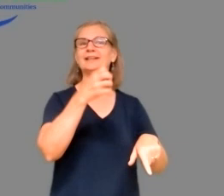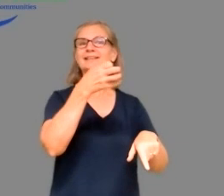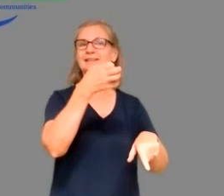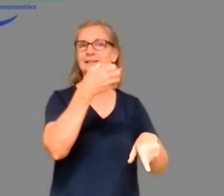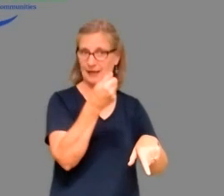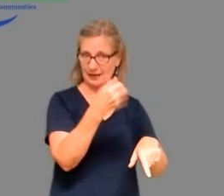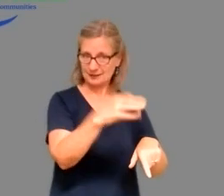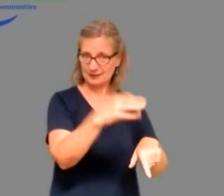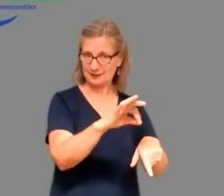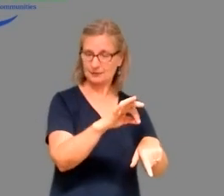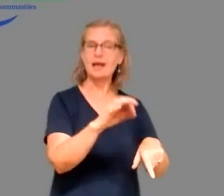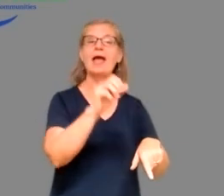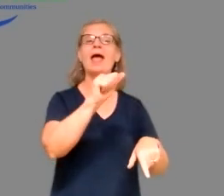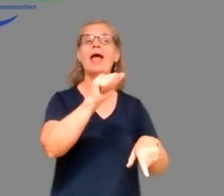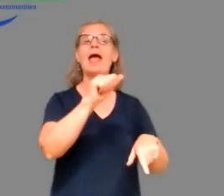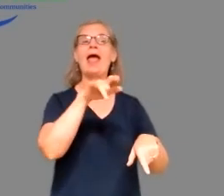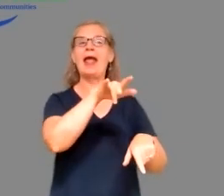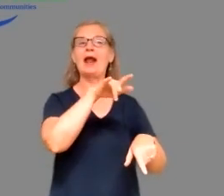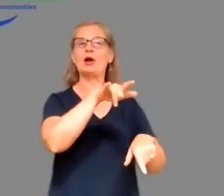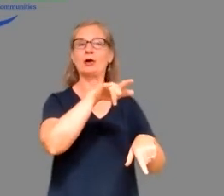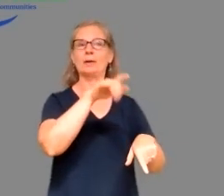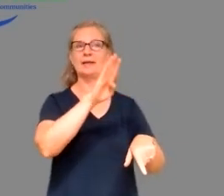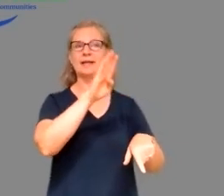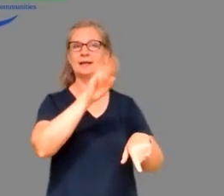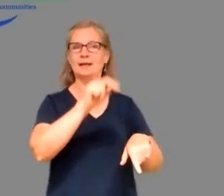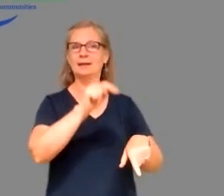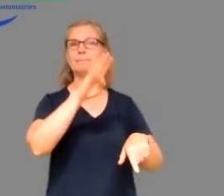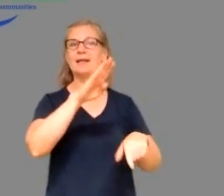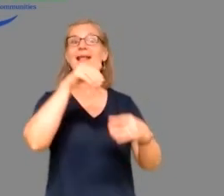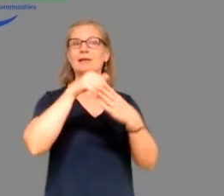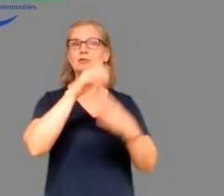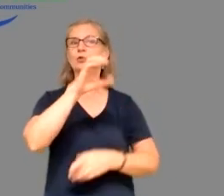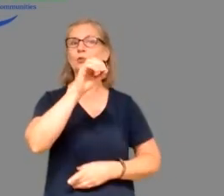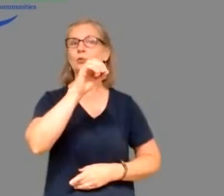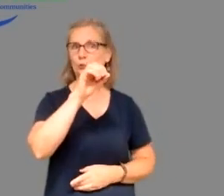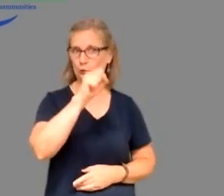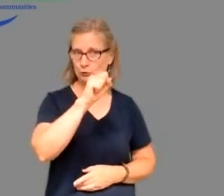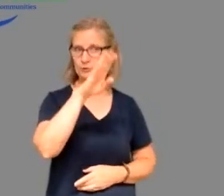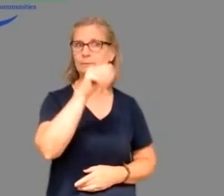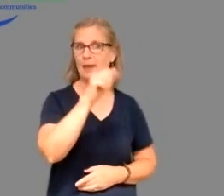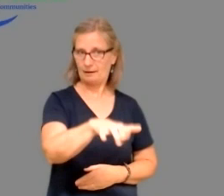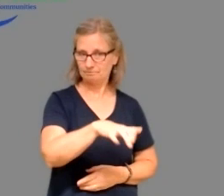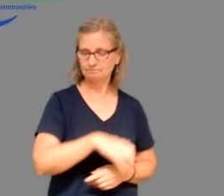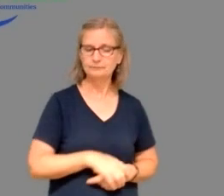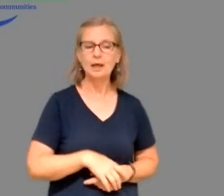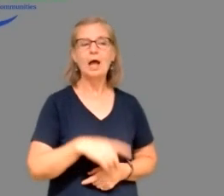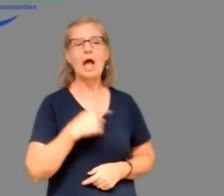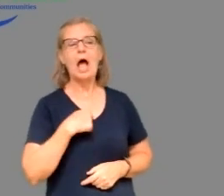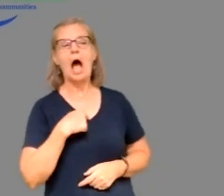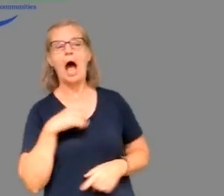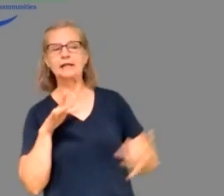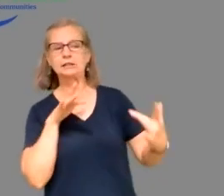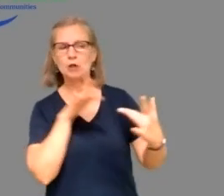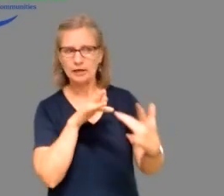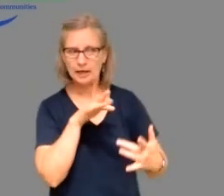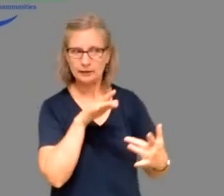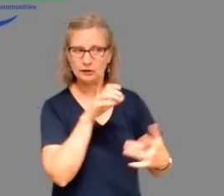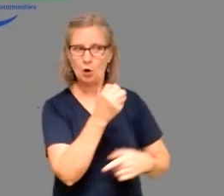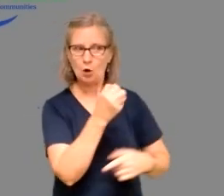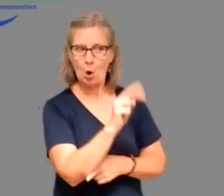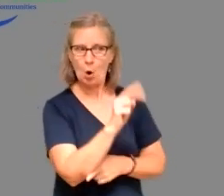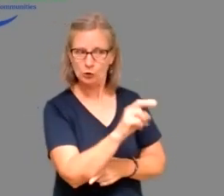contacted the owner of the rental, and she stated that we shouldn't be concerned about still coming up, but I wanted to double check